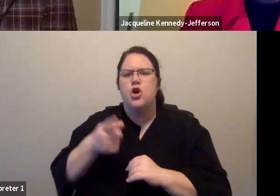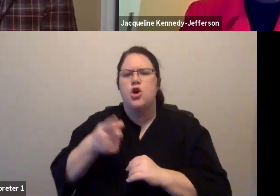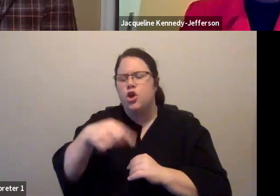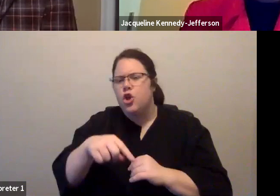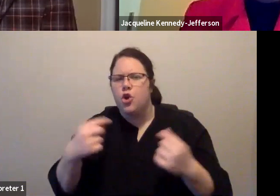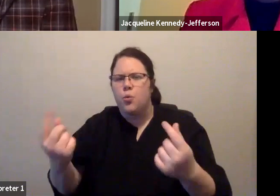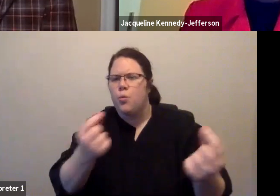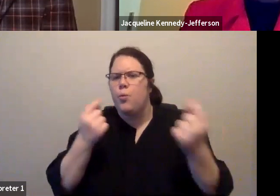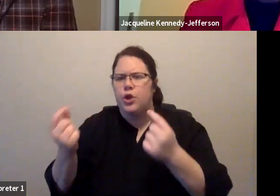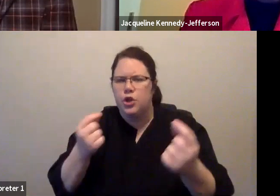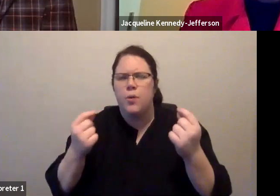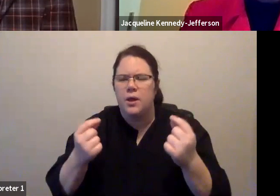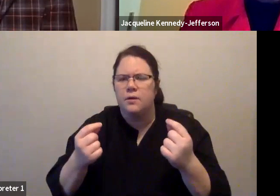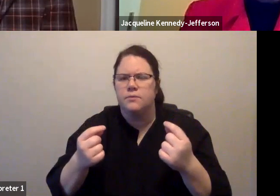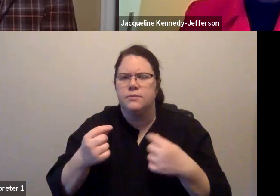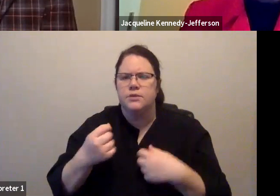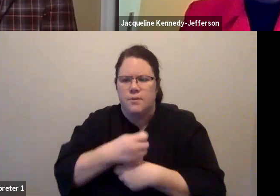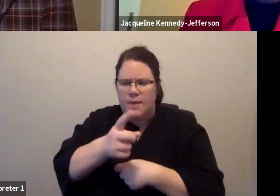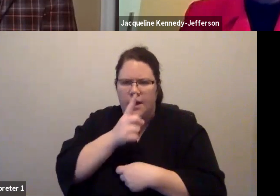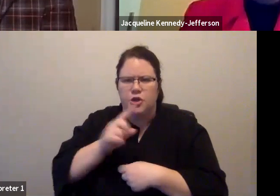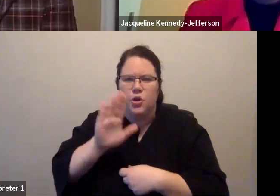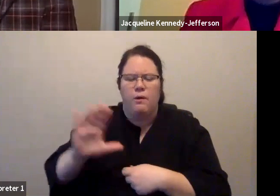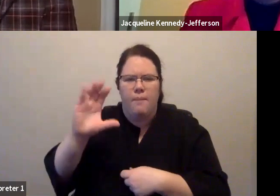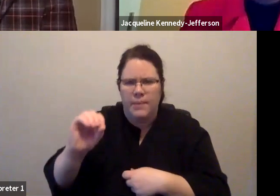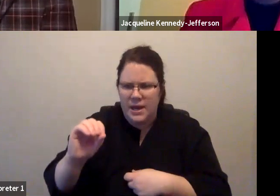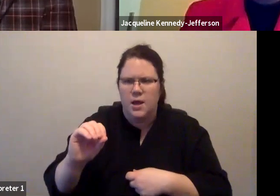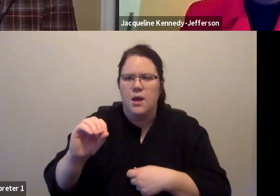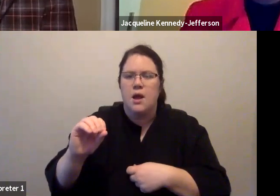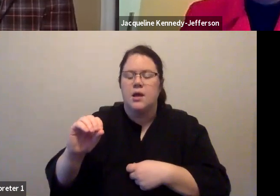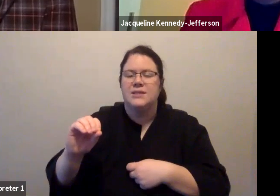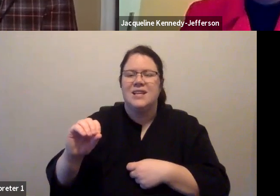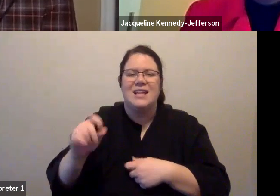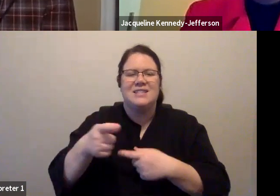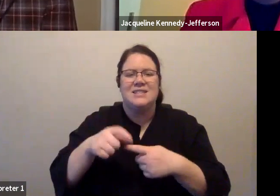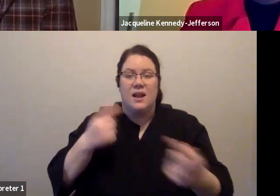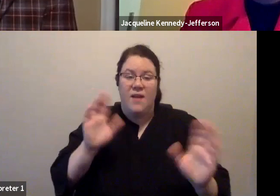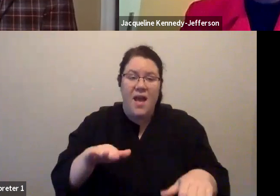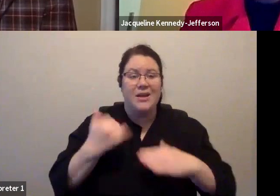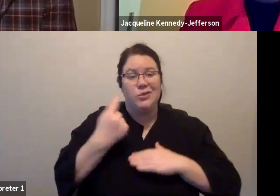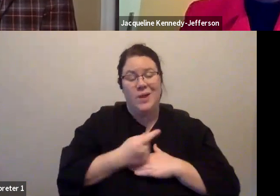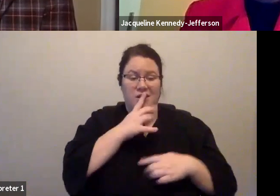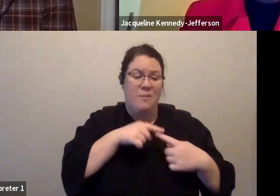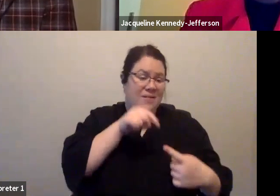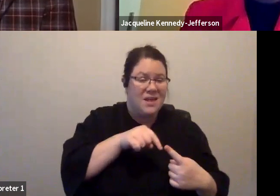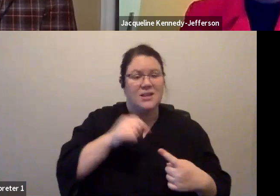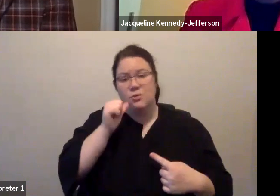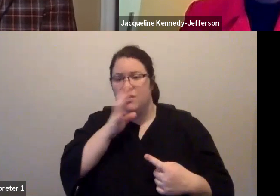for your organization and isn't just, hey, this is what we're going to talk about today, but tomorrow we're going to talk about something different?